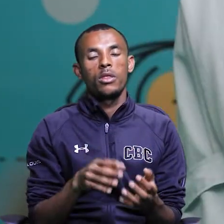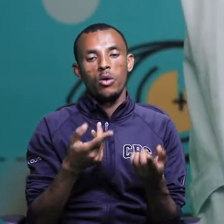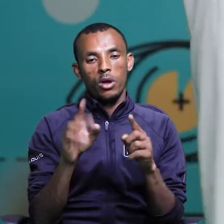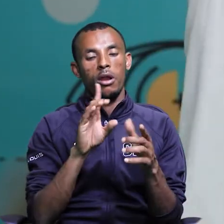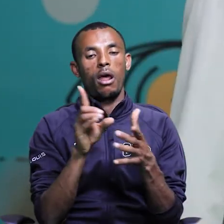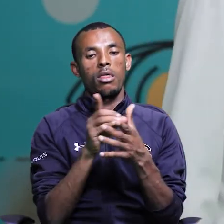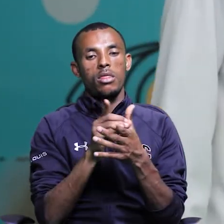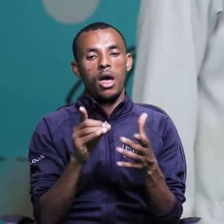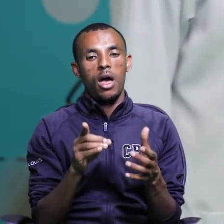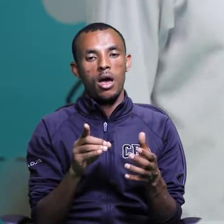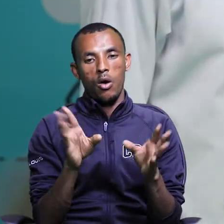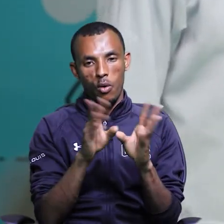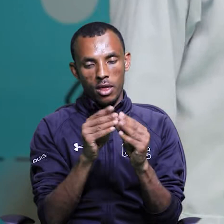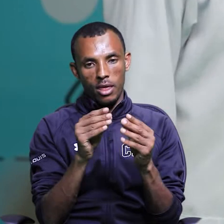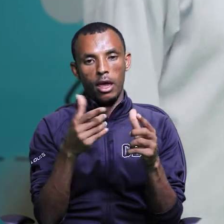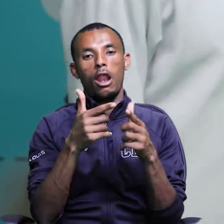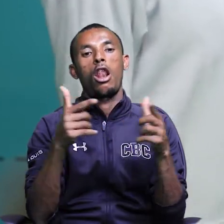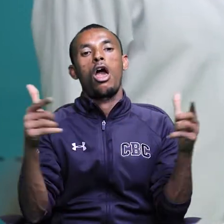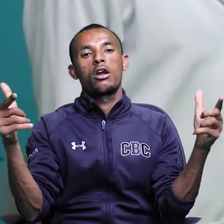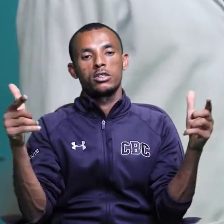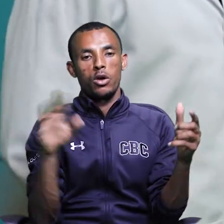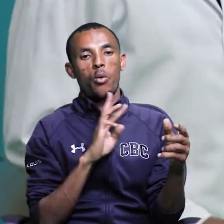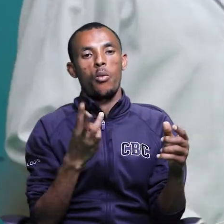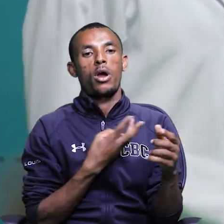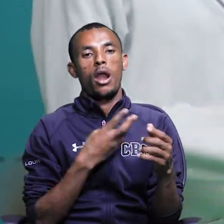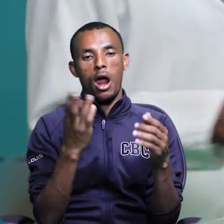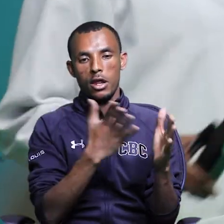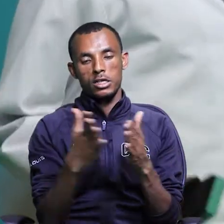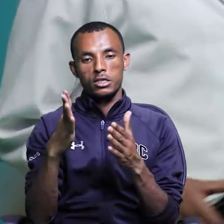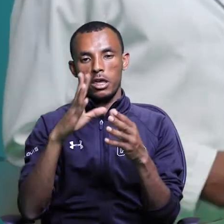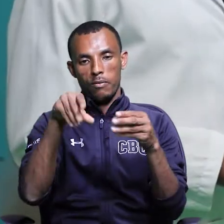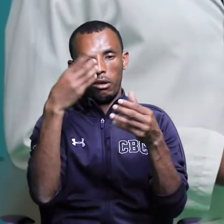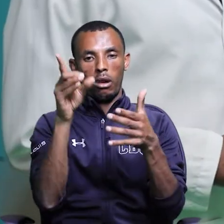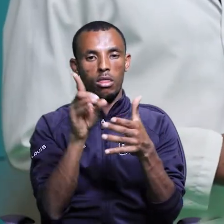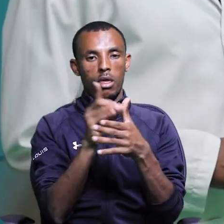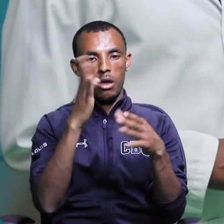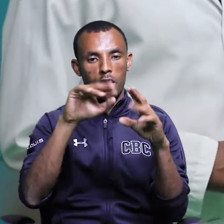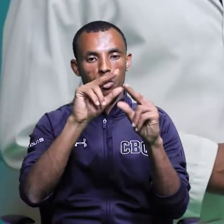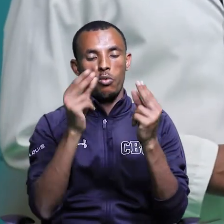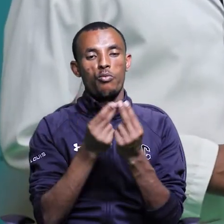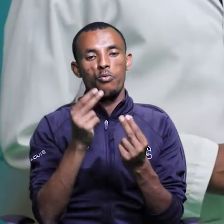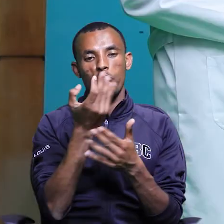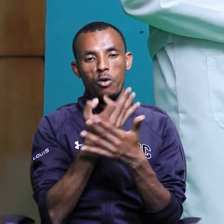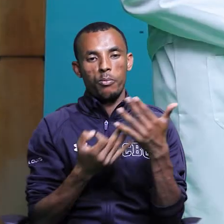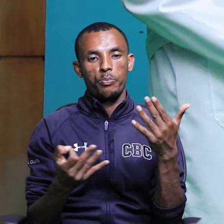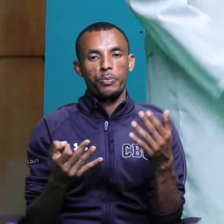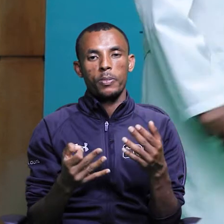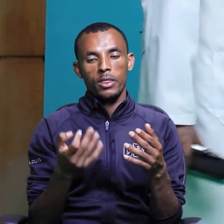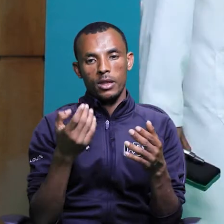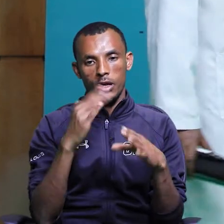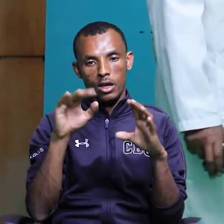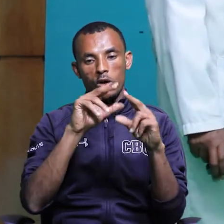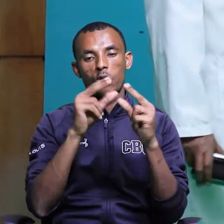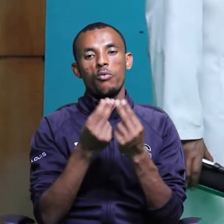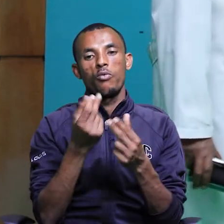When data that you have collected it is large enough, you can arrange the given data in a group form. In a group